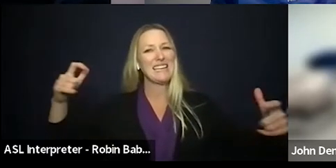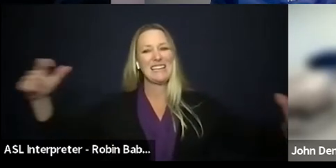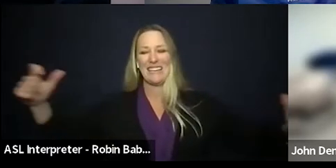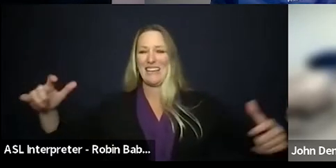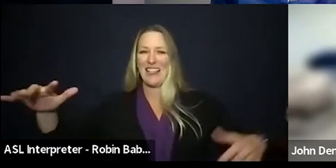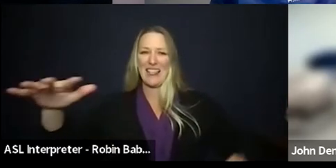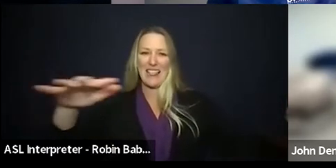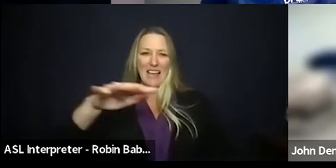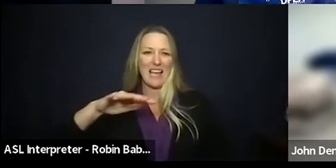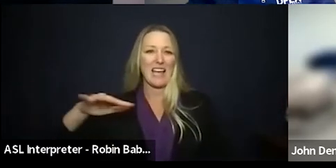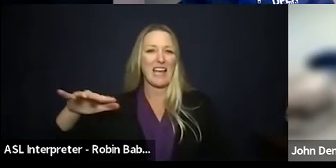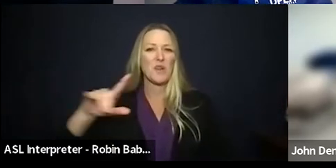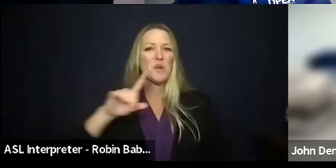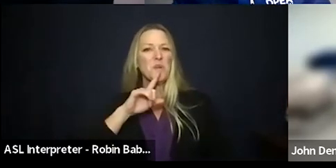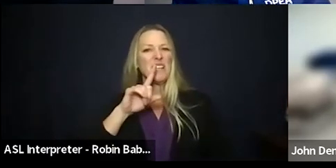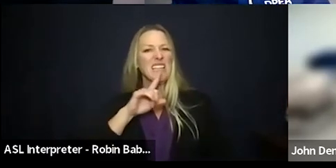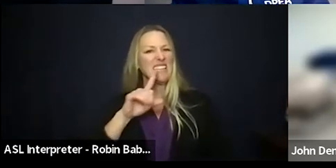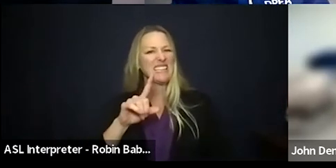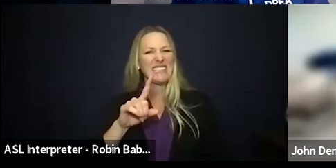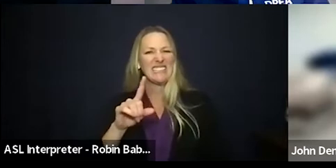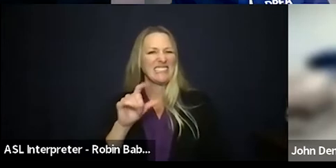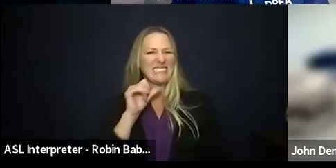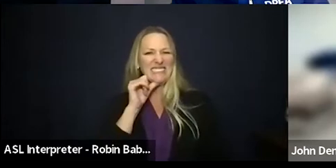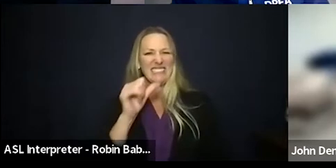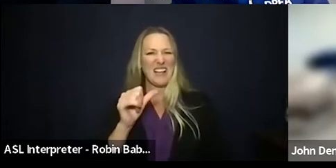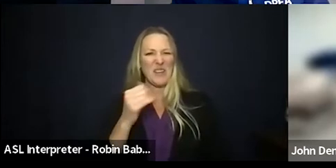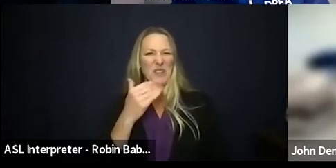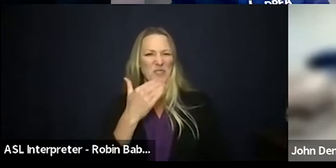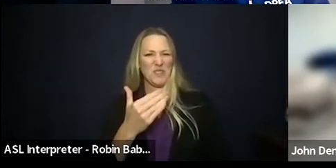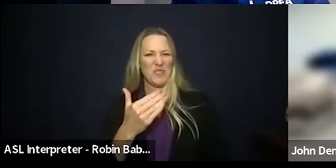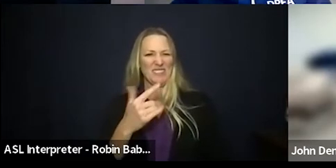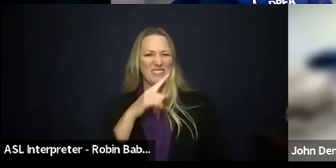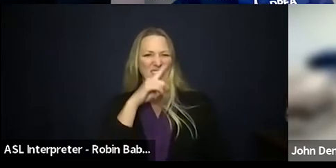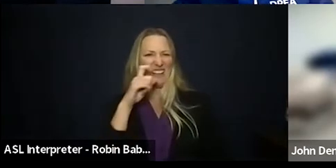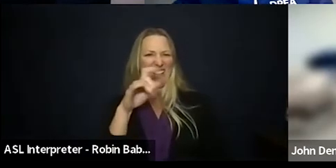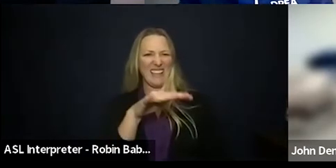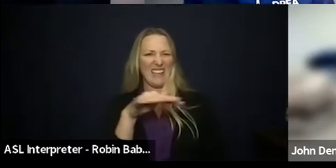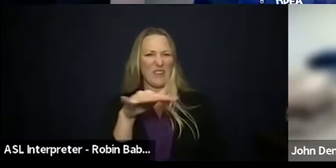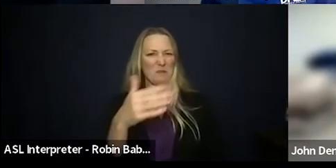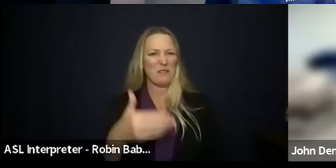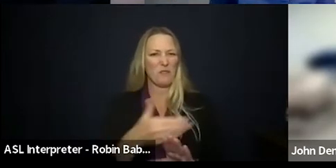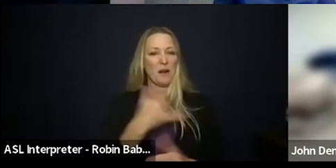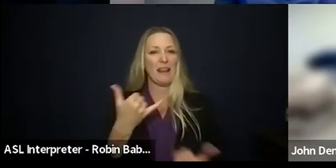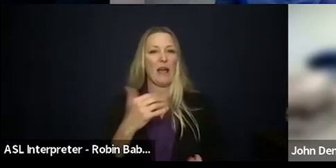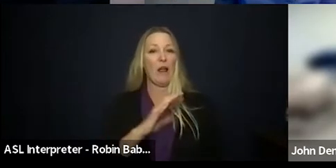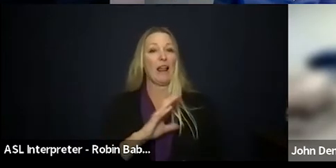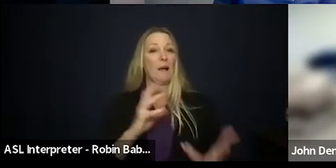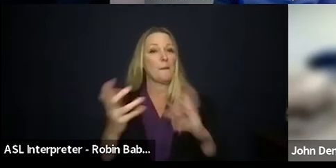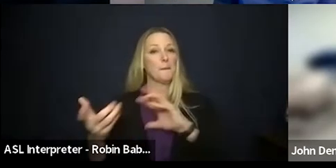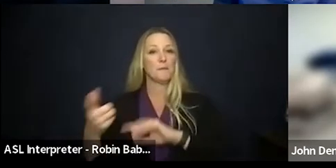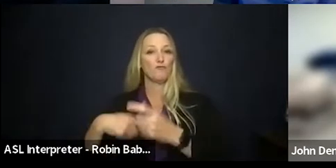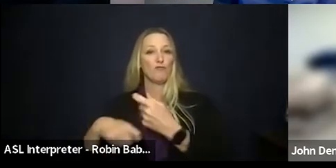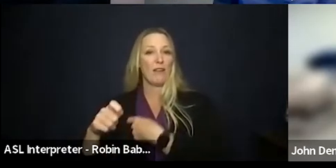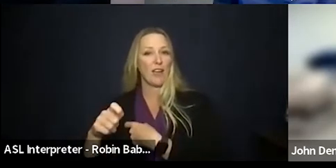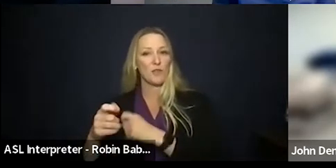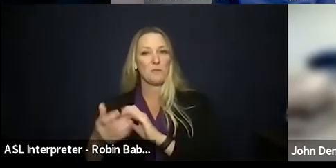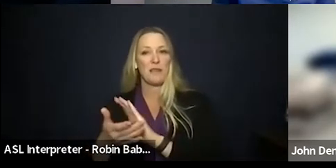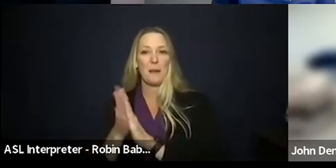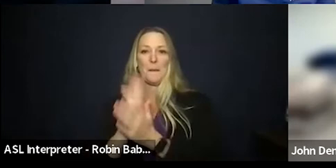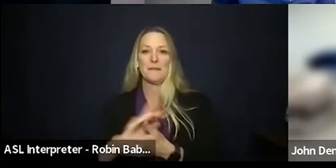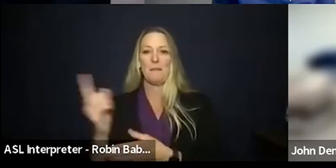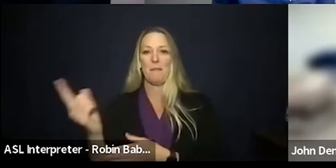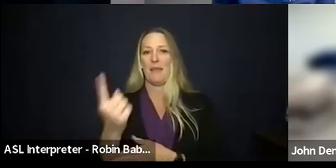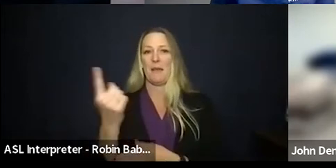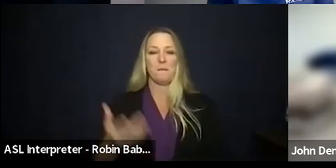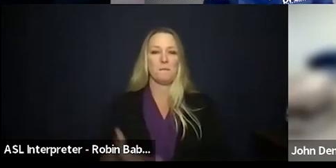really been an eyesore and we're really really again excited to have it have it be changing and have it be moving forward into something that's that's really going to be an